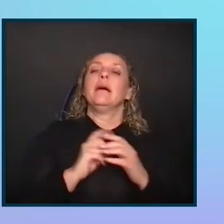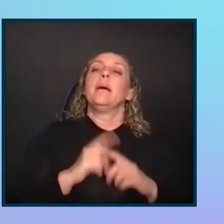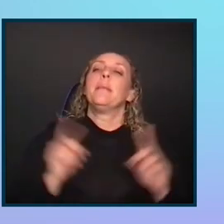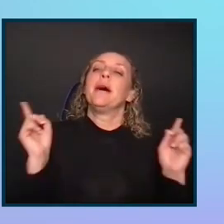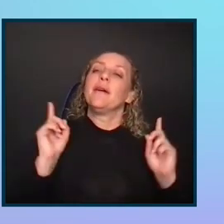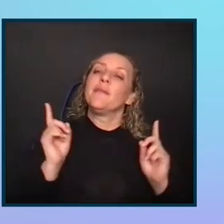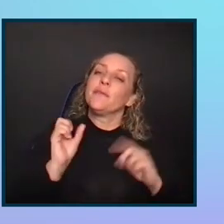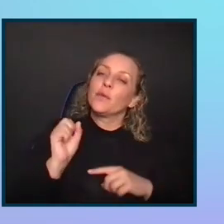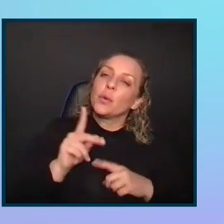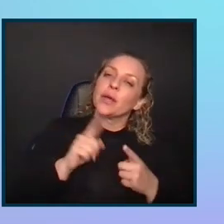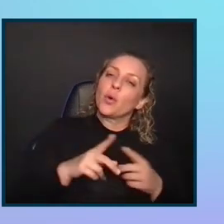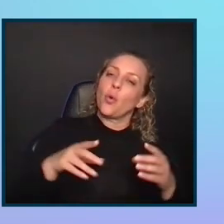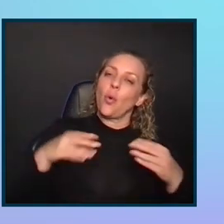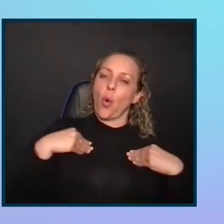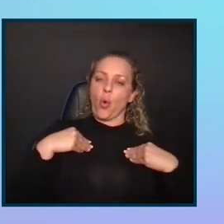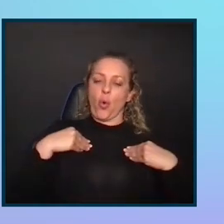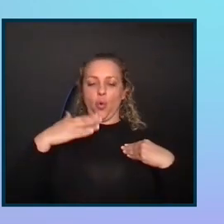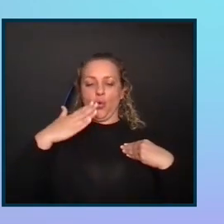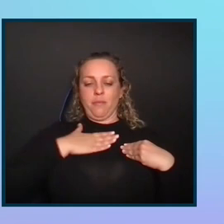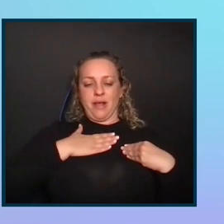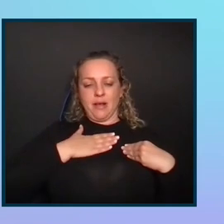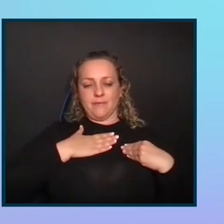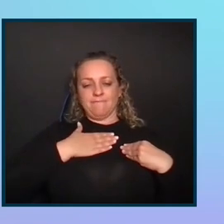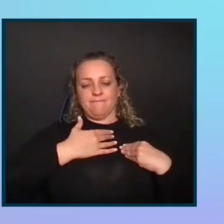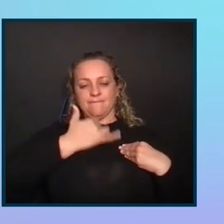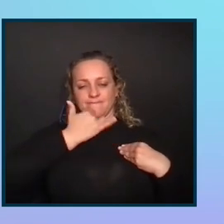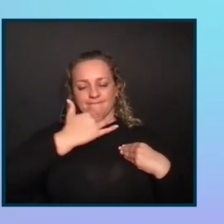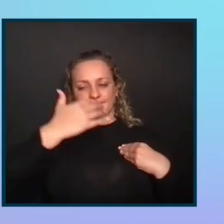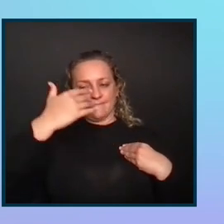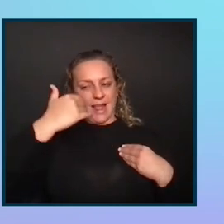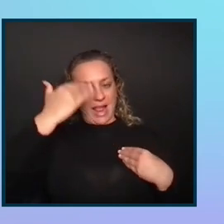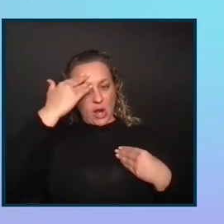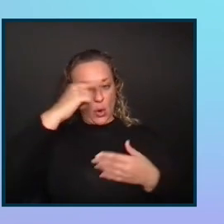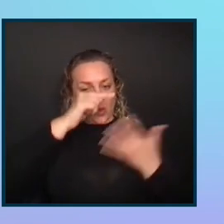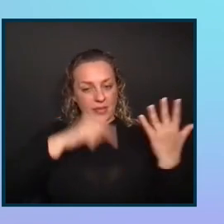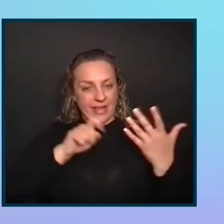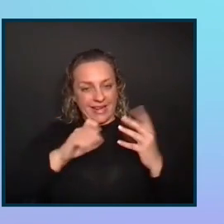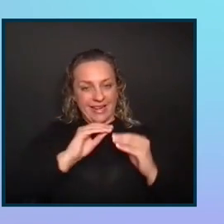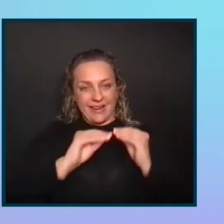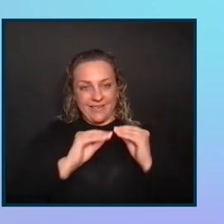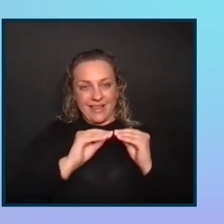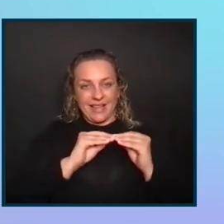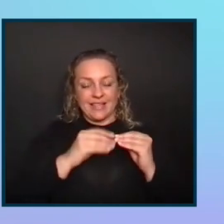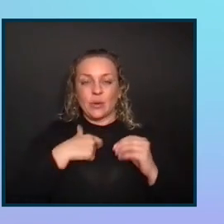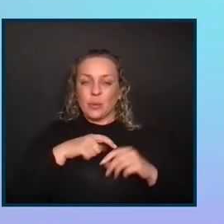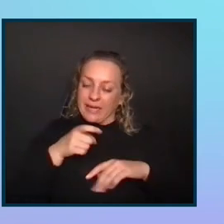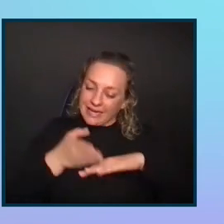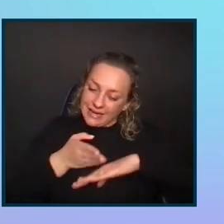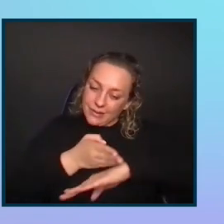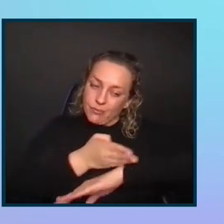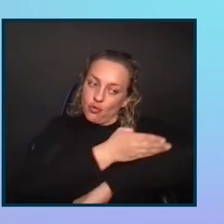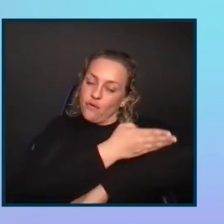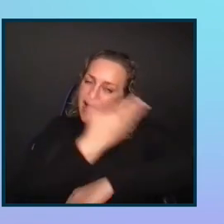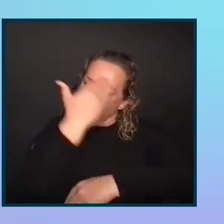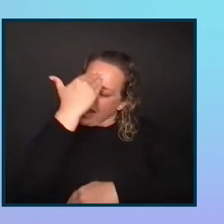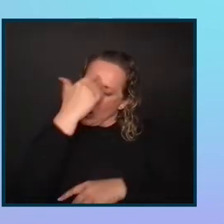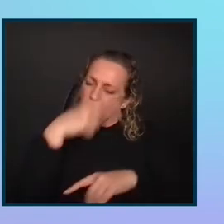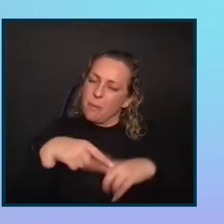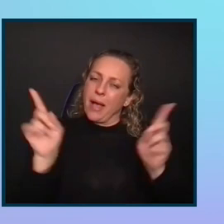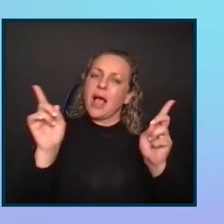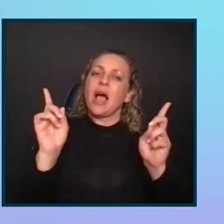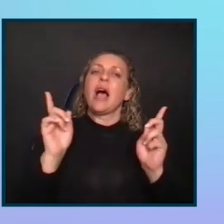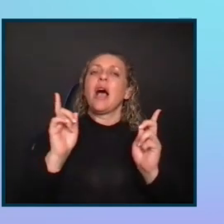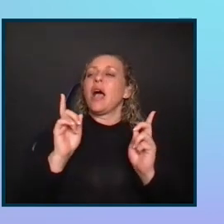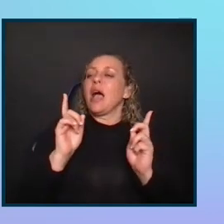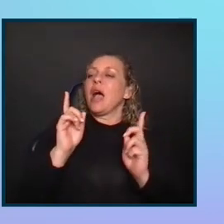You know, it's okay to own it, right? It's okay to say, I know things aren't working right. I know we have a ways to go. And, you know,